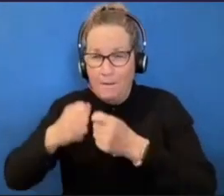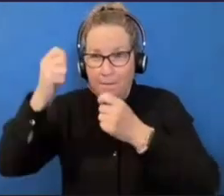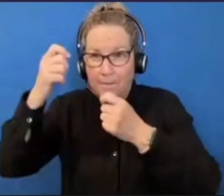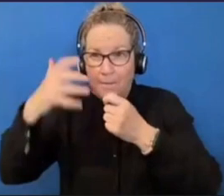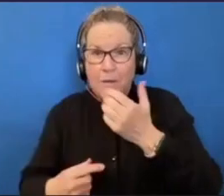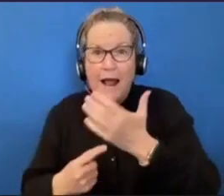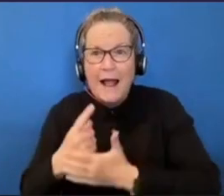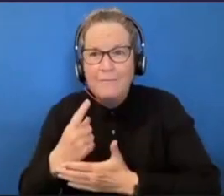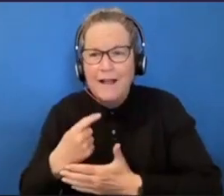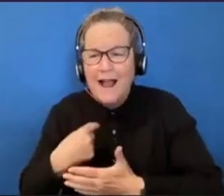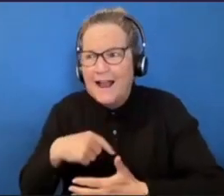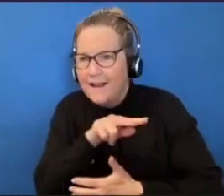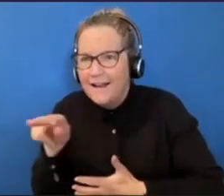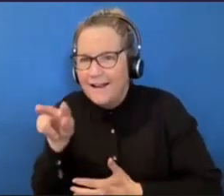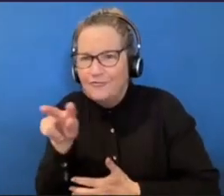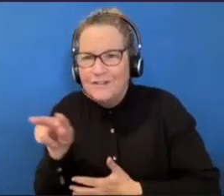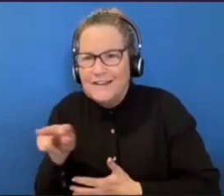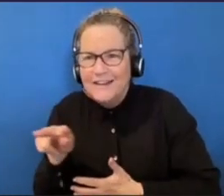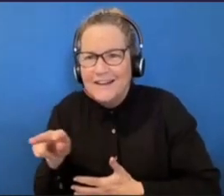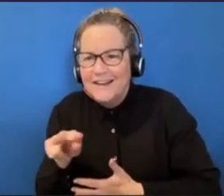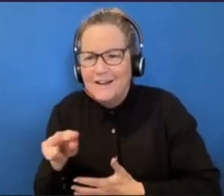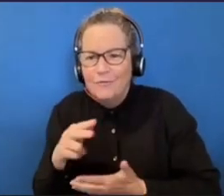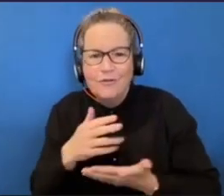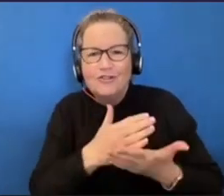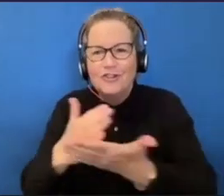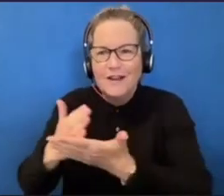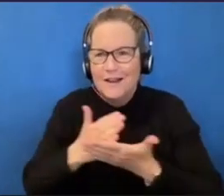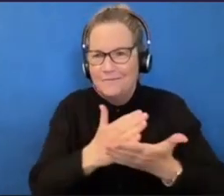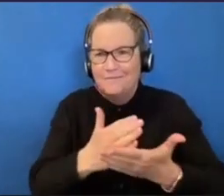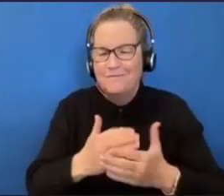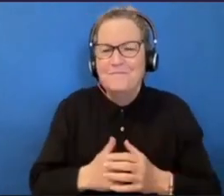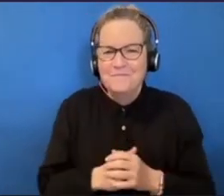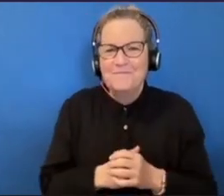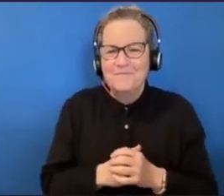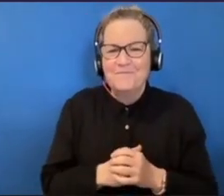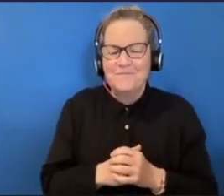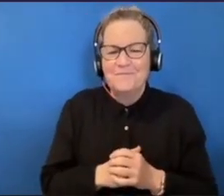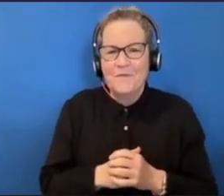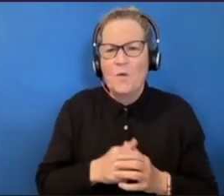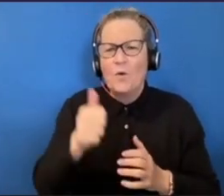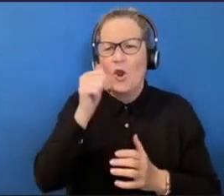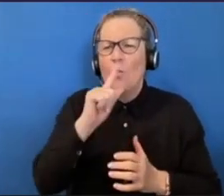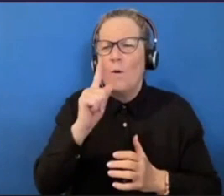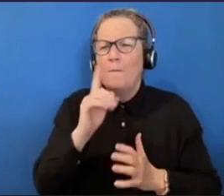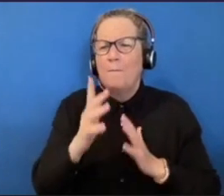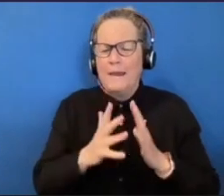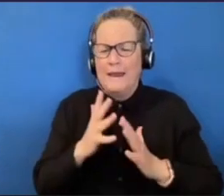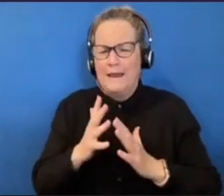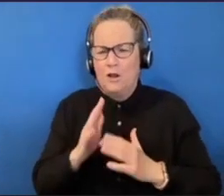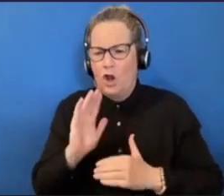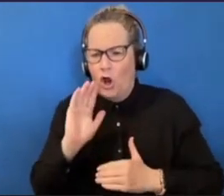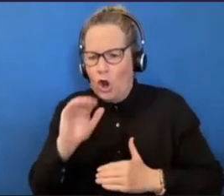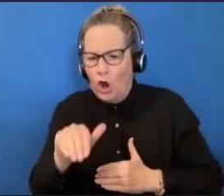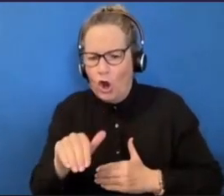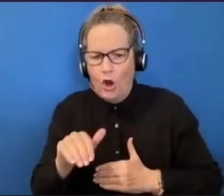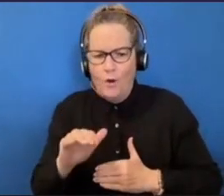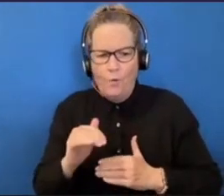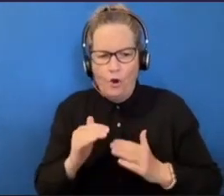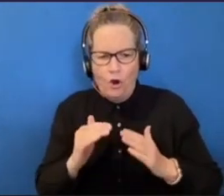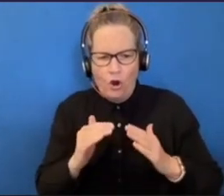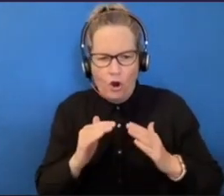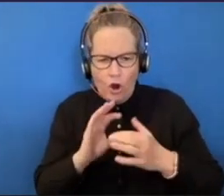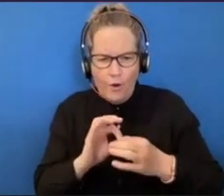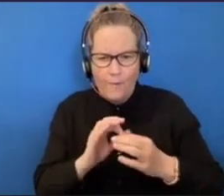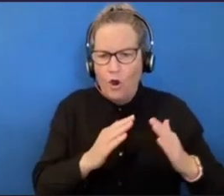on your minds about this. We all know that what home means to us, and we have things that are important to our sense of